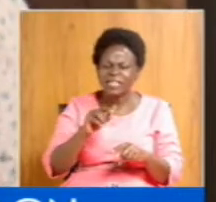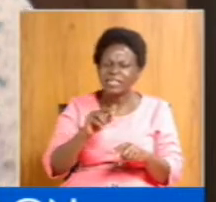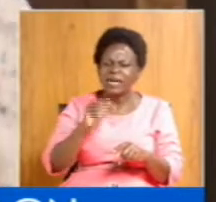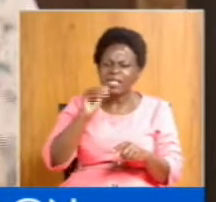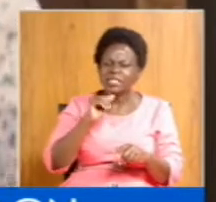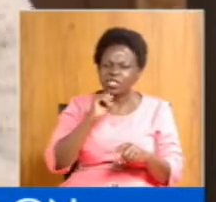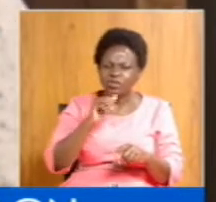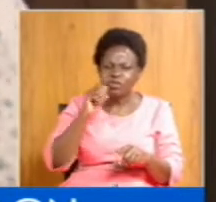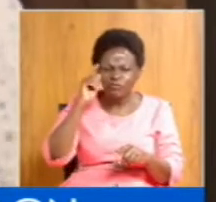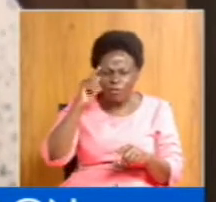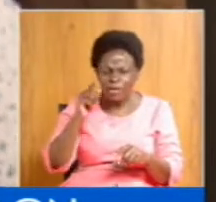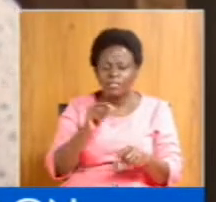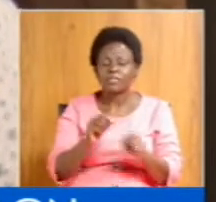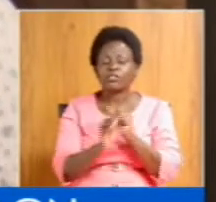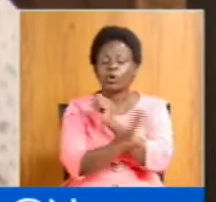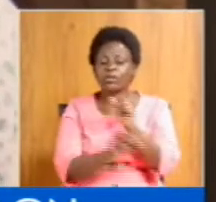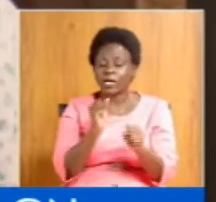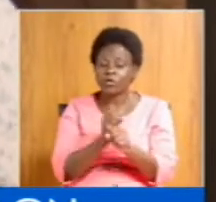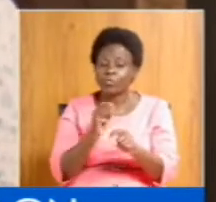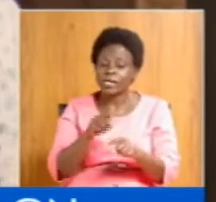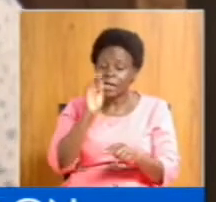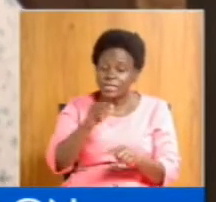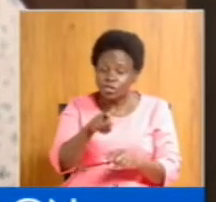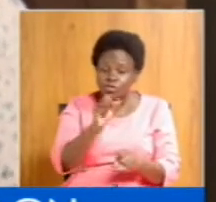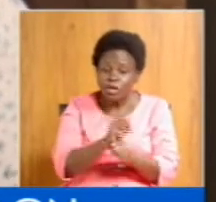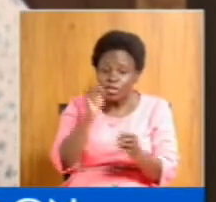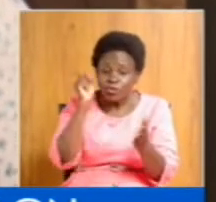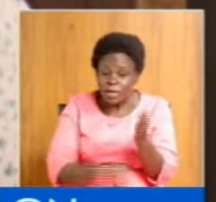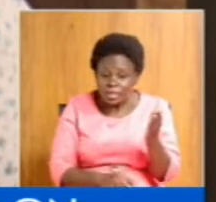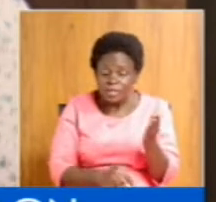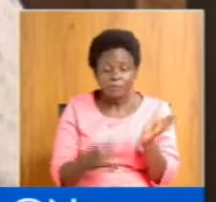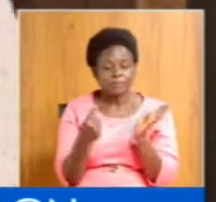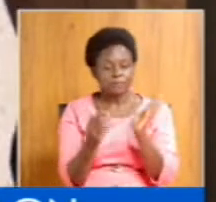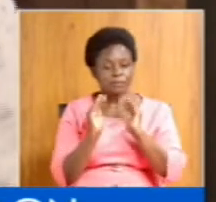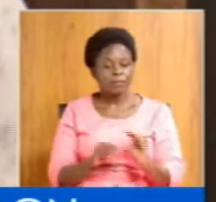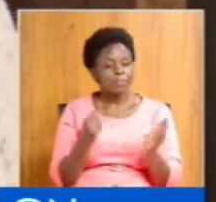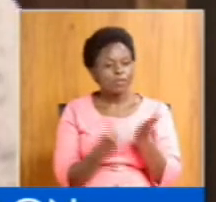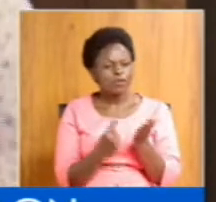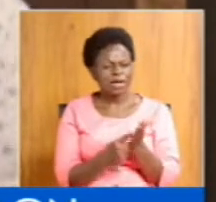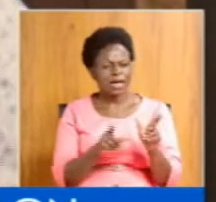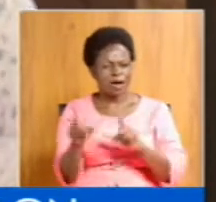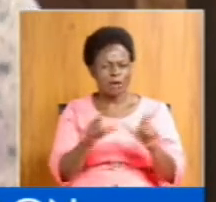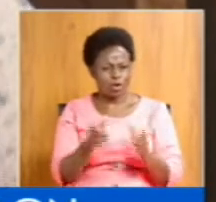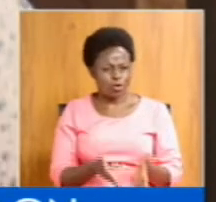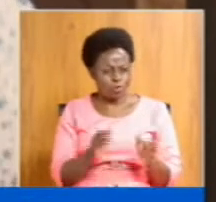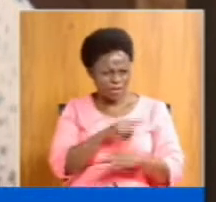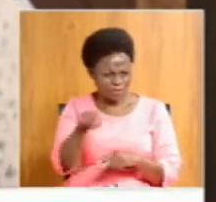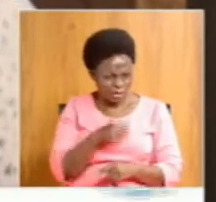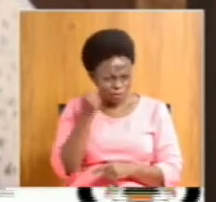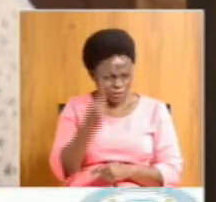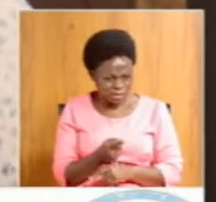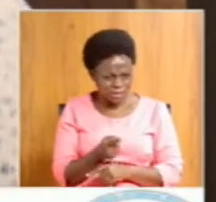for you, but ask what you can do for your country. In Uganda, given our local context, just for us to